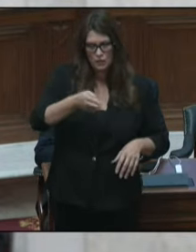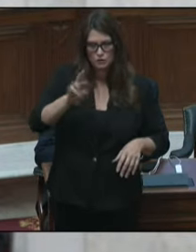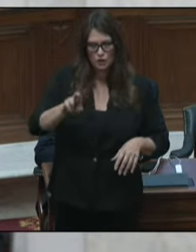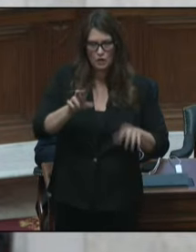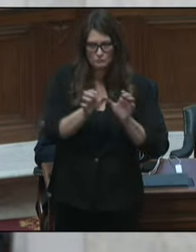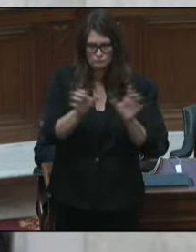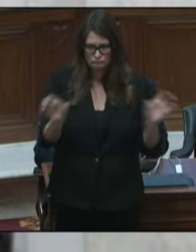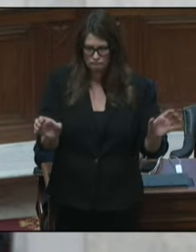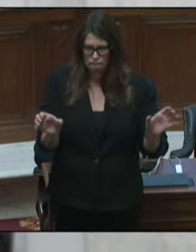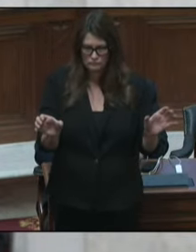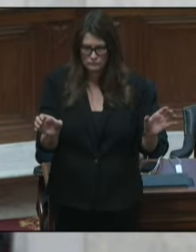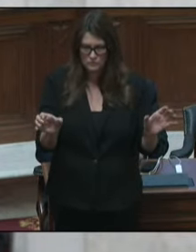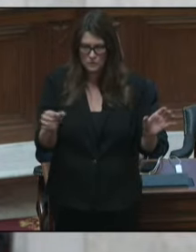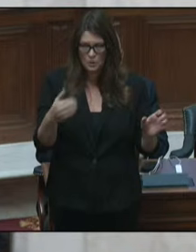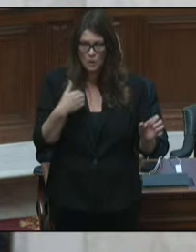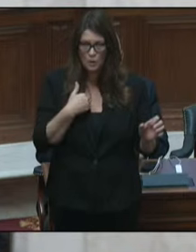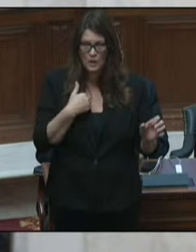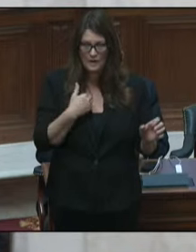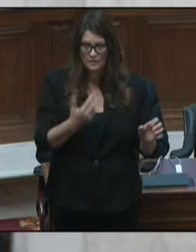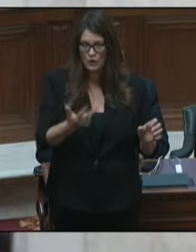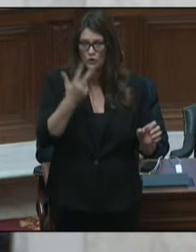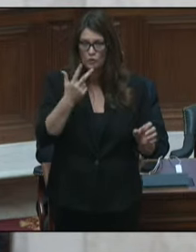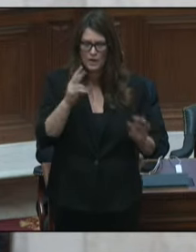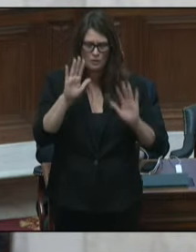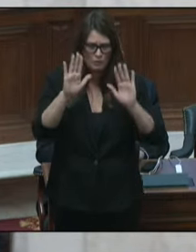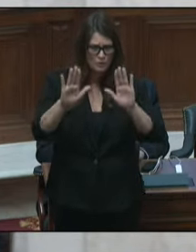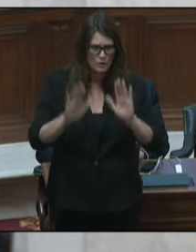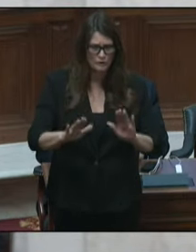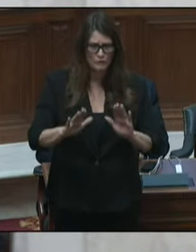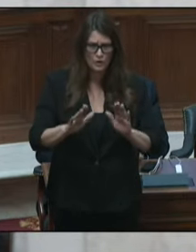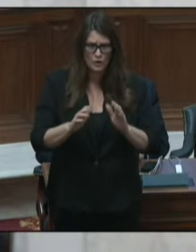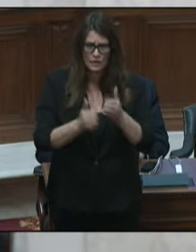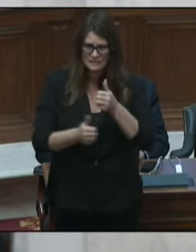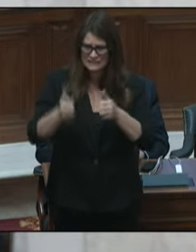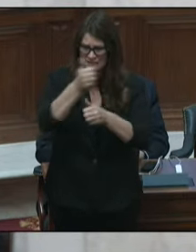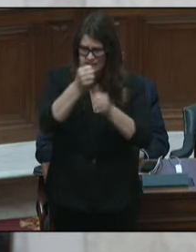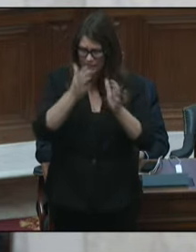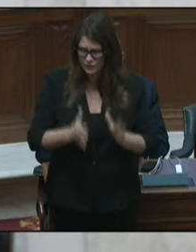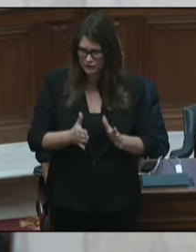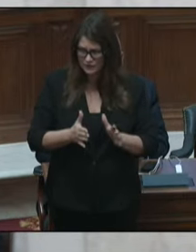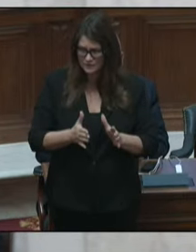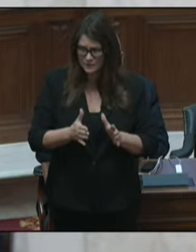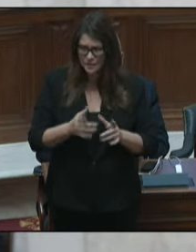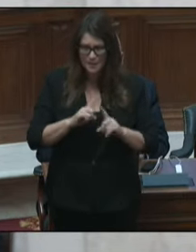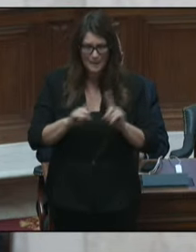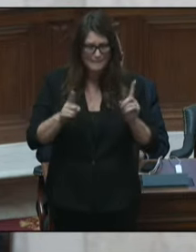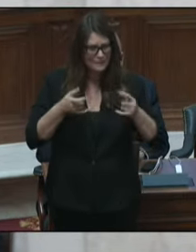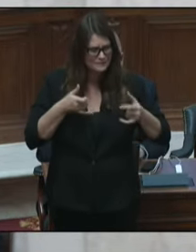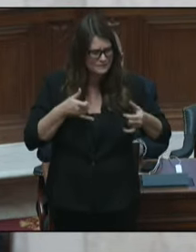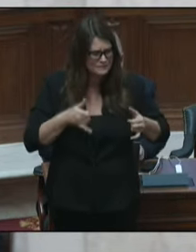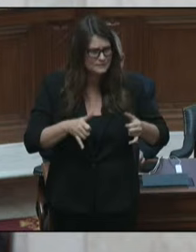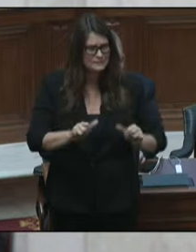We have three great, great secretaries now. There's still tons of work